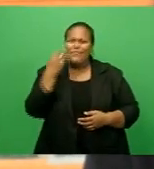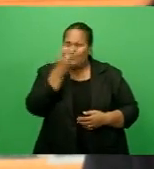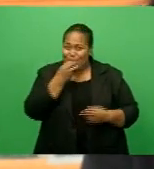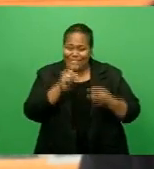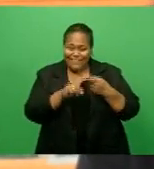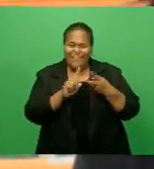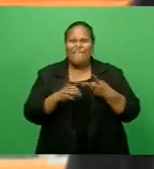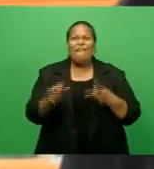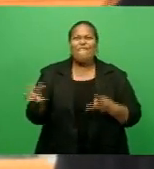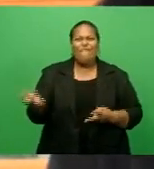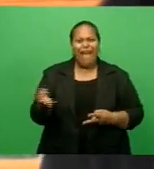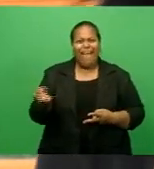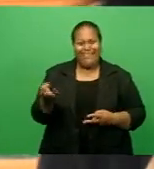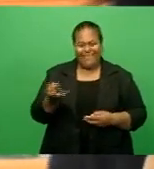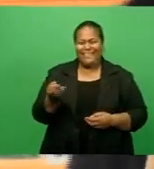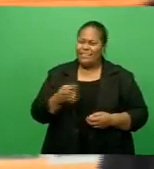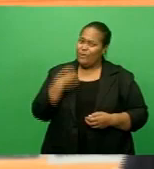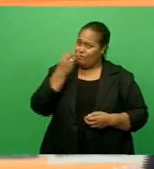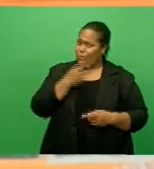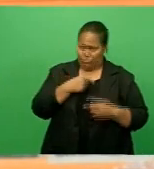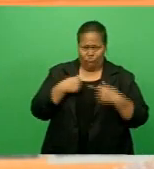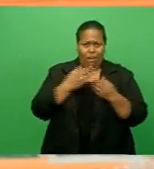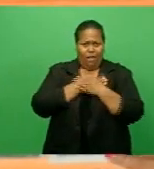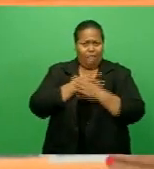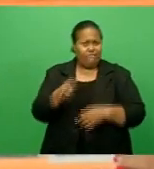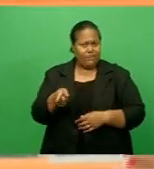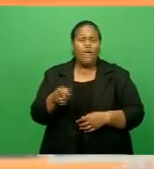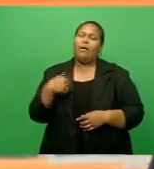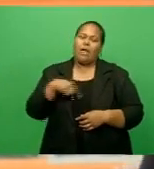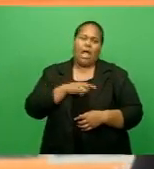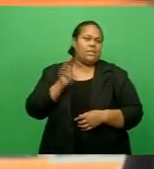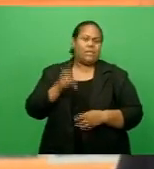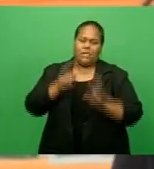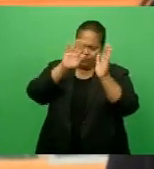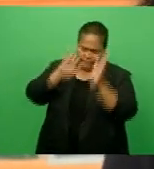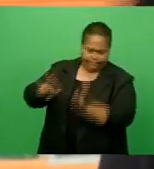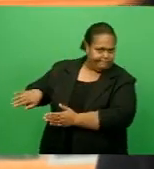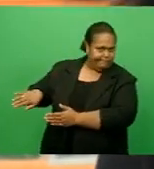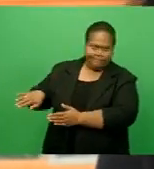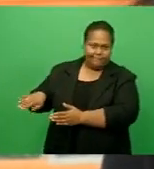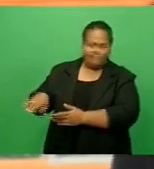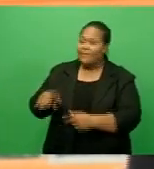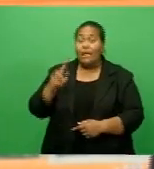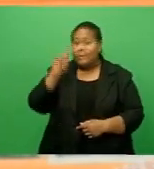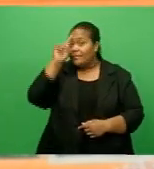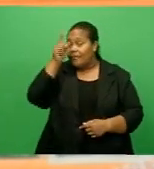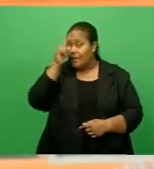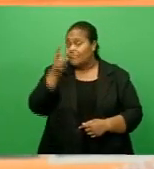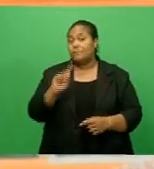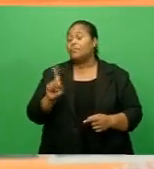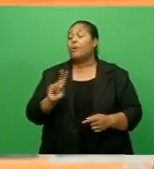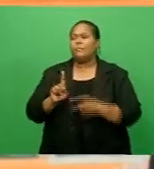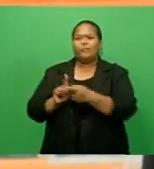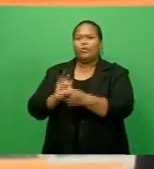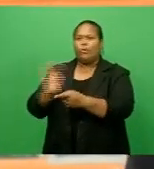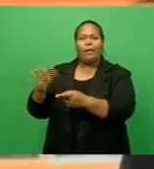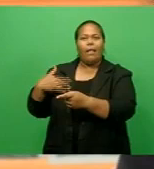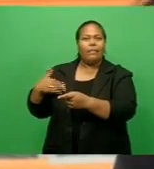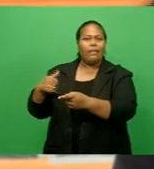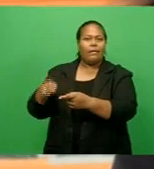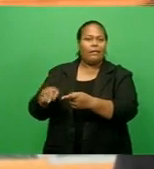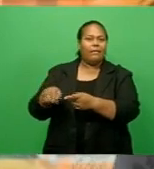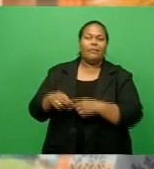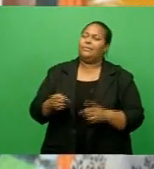stuff like that. So we need to get away from that. We need to understand the implications of not eating healthy. It's